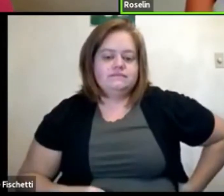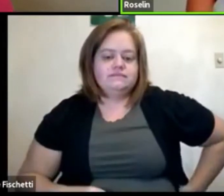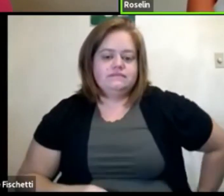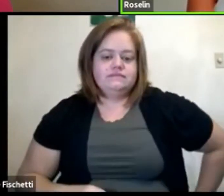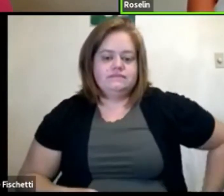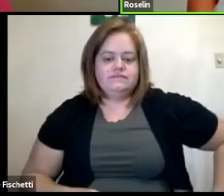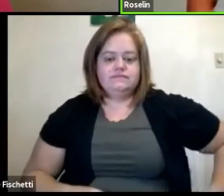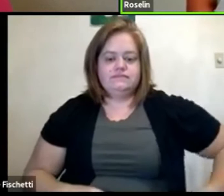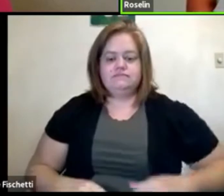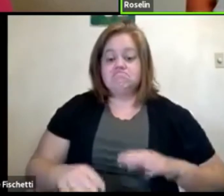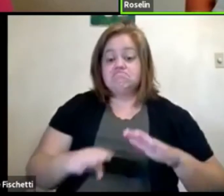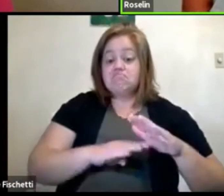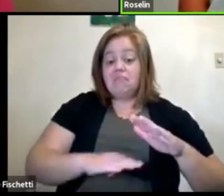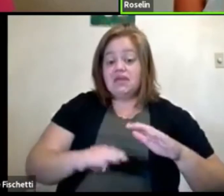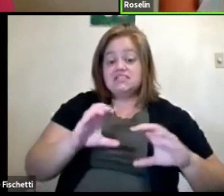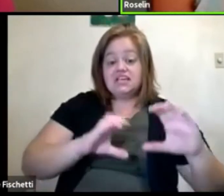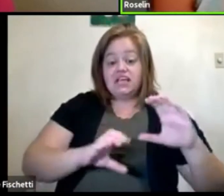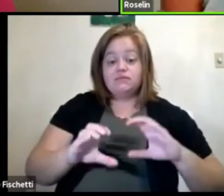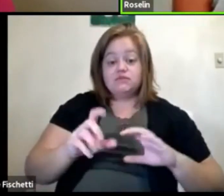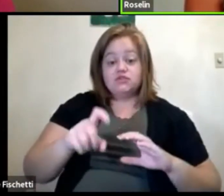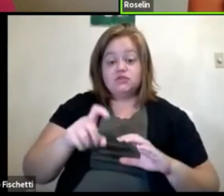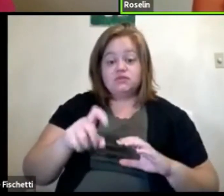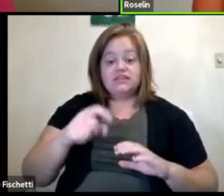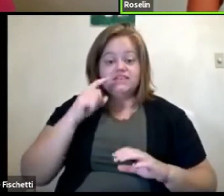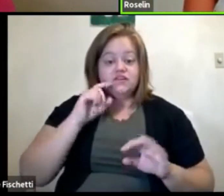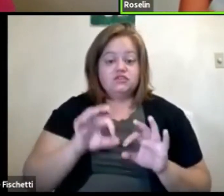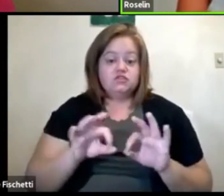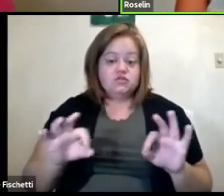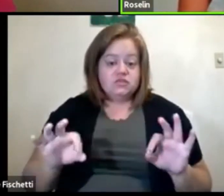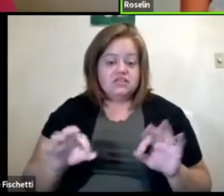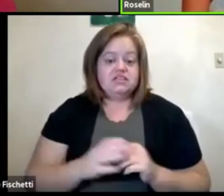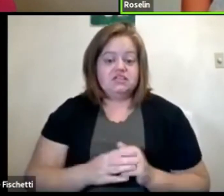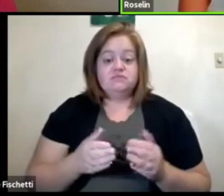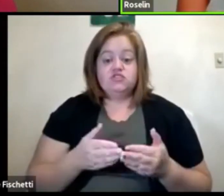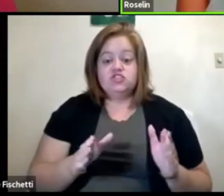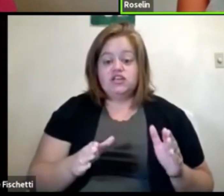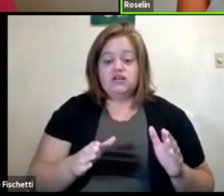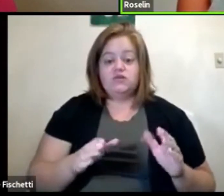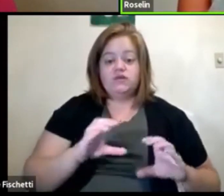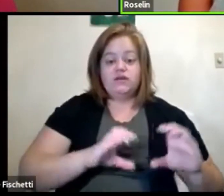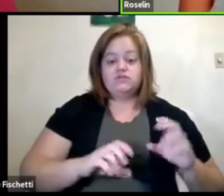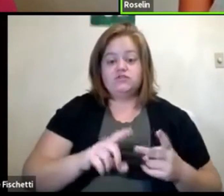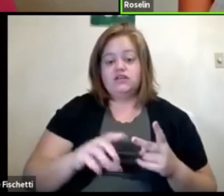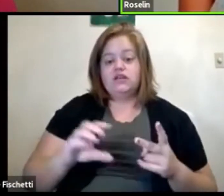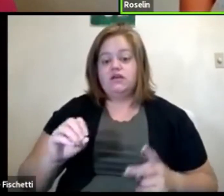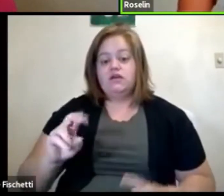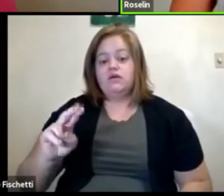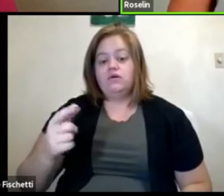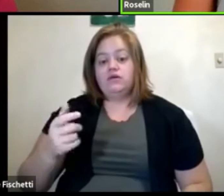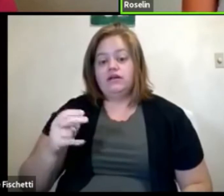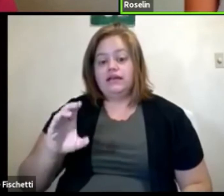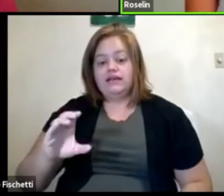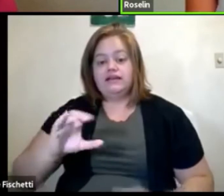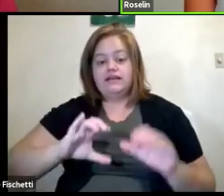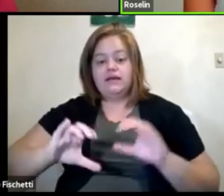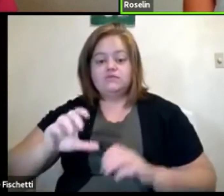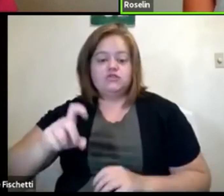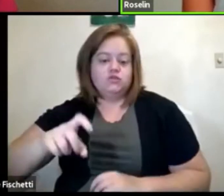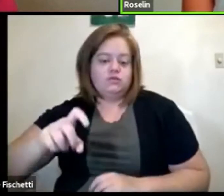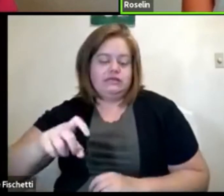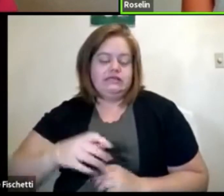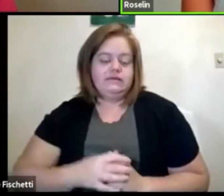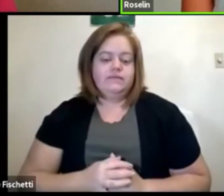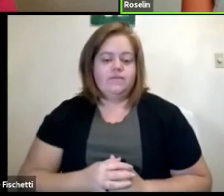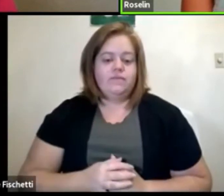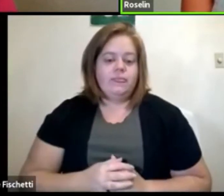basic classes that you need to get for a degree, general chemistry, organic chemistry, all that stuff you have to have and be